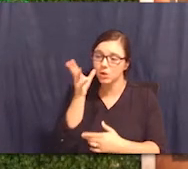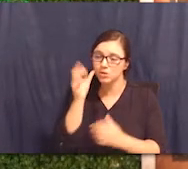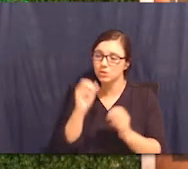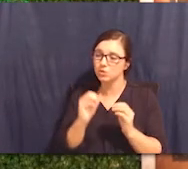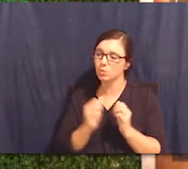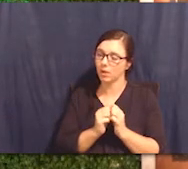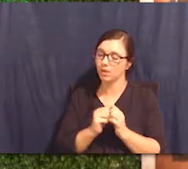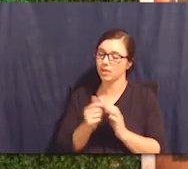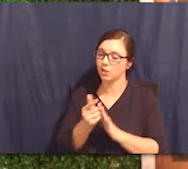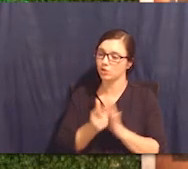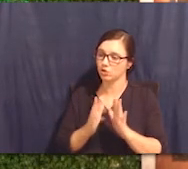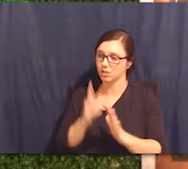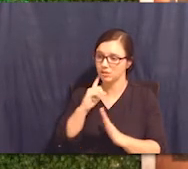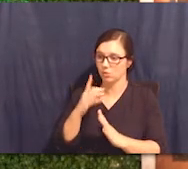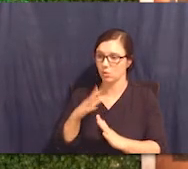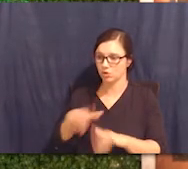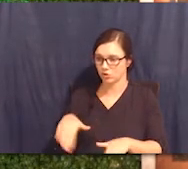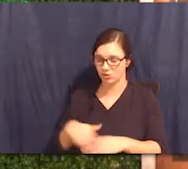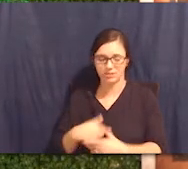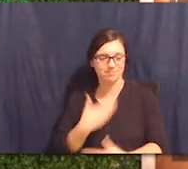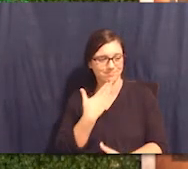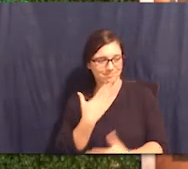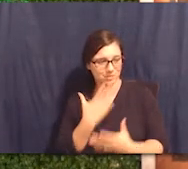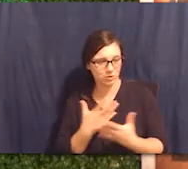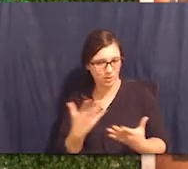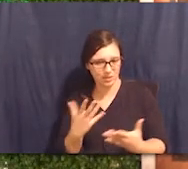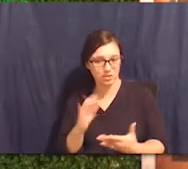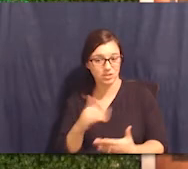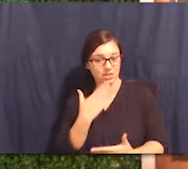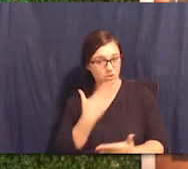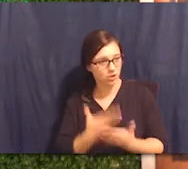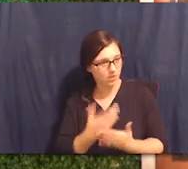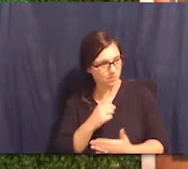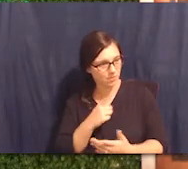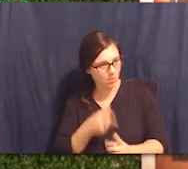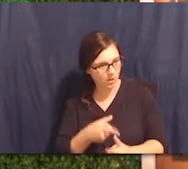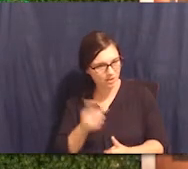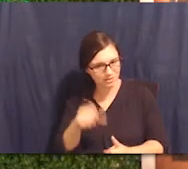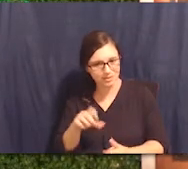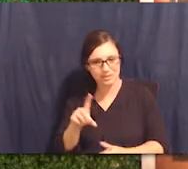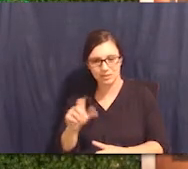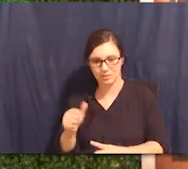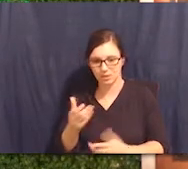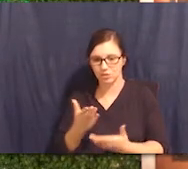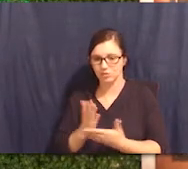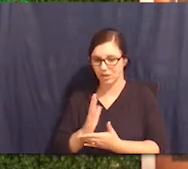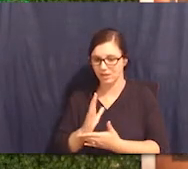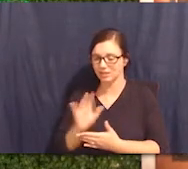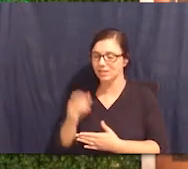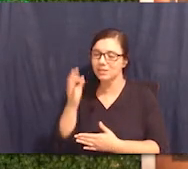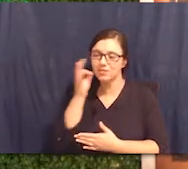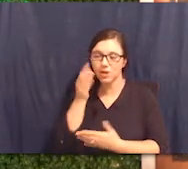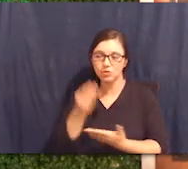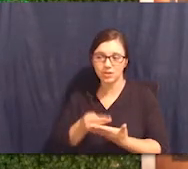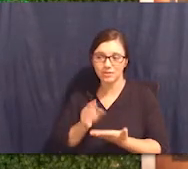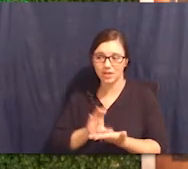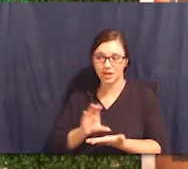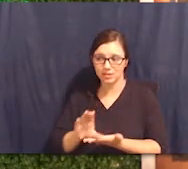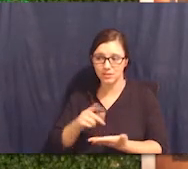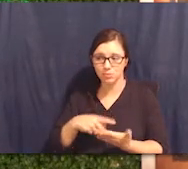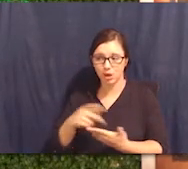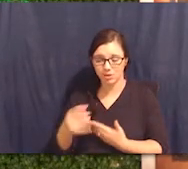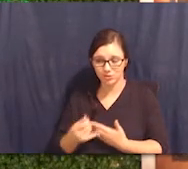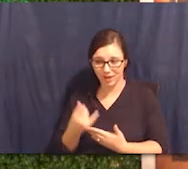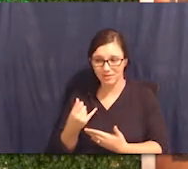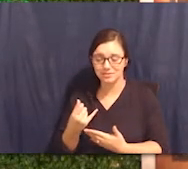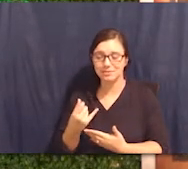parents with attorneys for their children. Thank you so much. That's a good point. Disability Rights is a federally funded